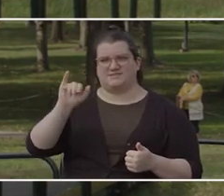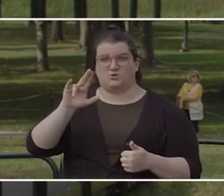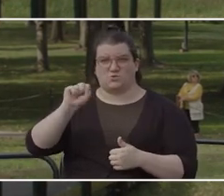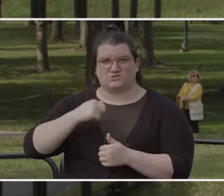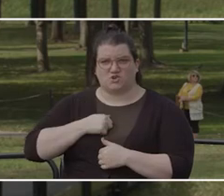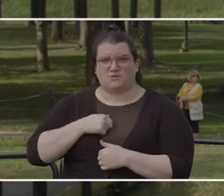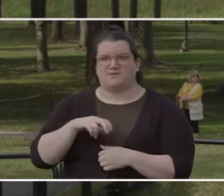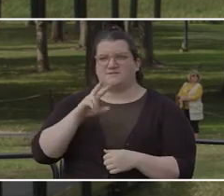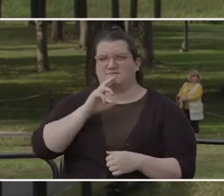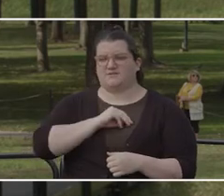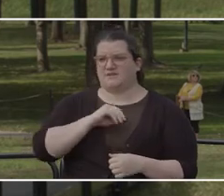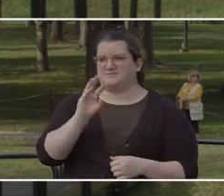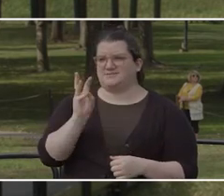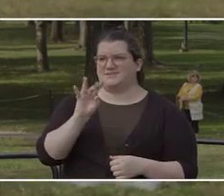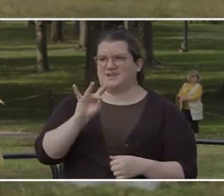to 1971.